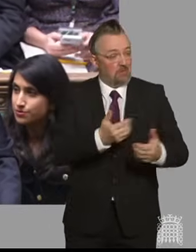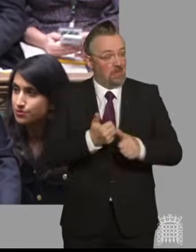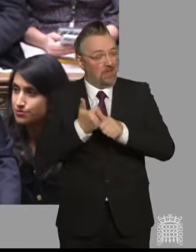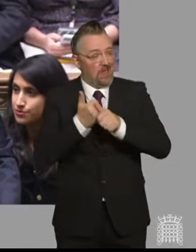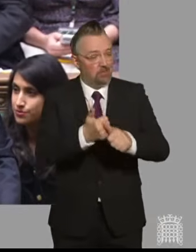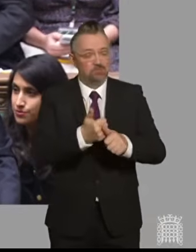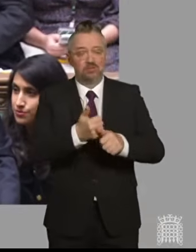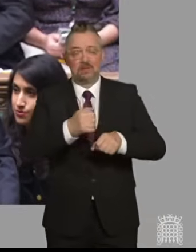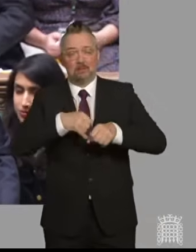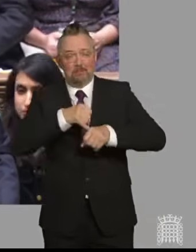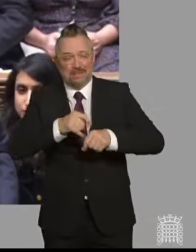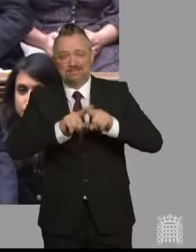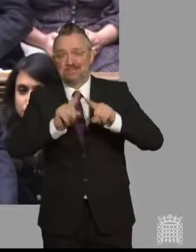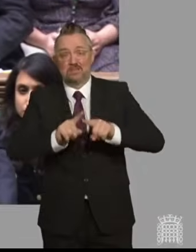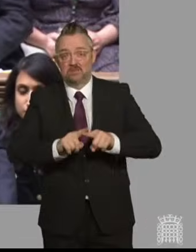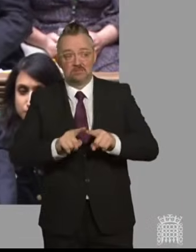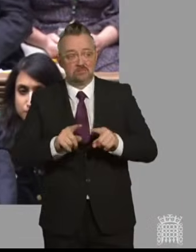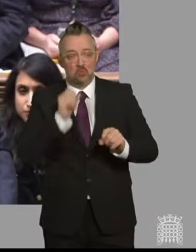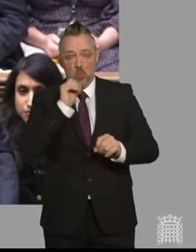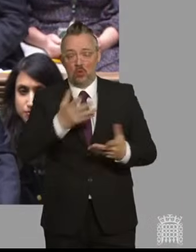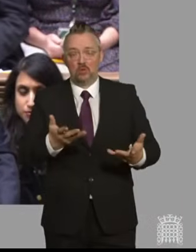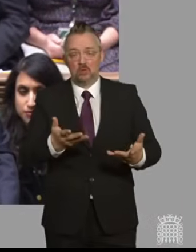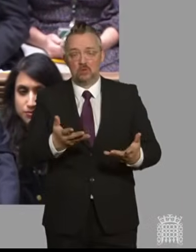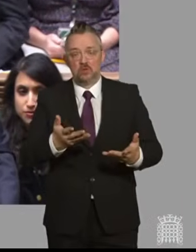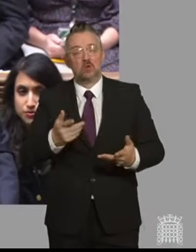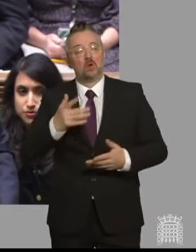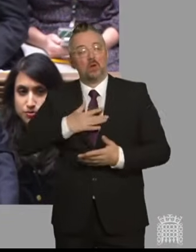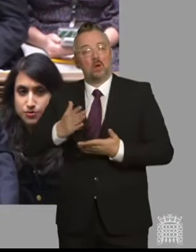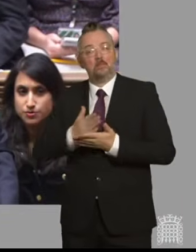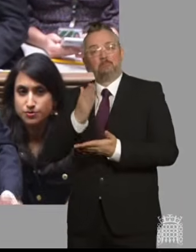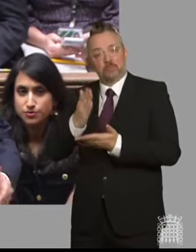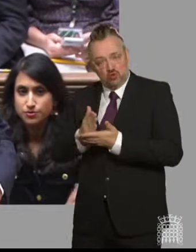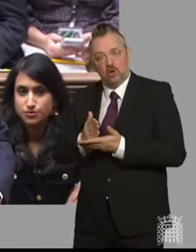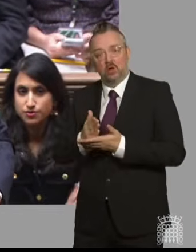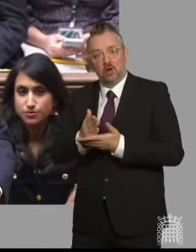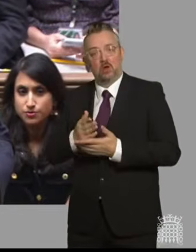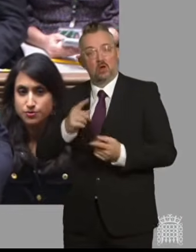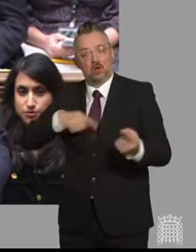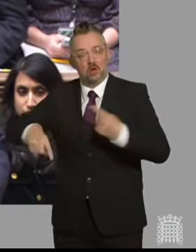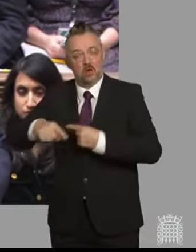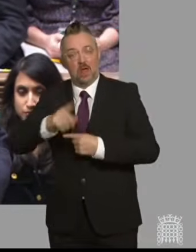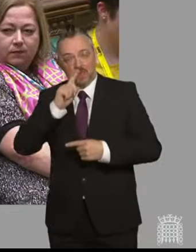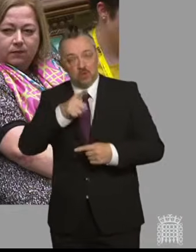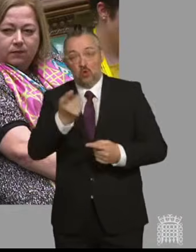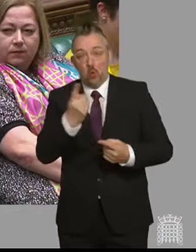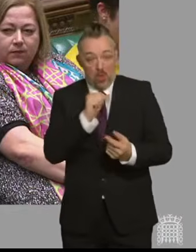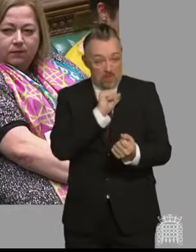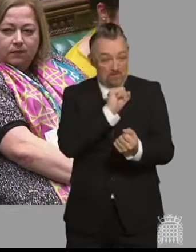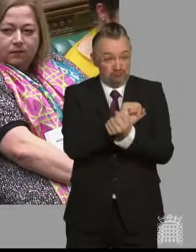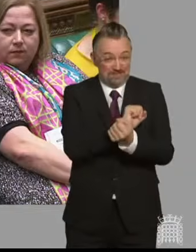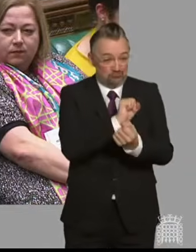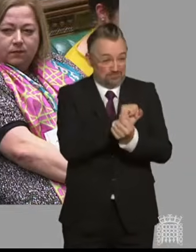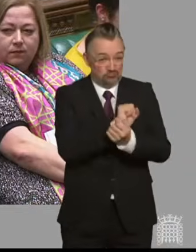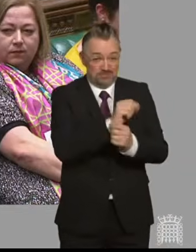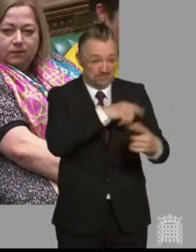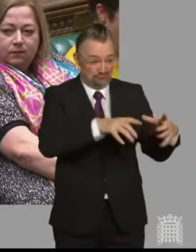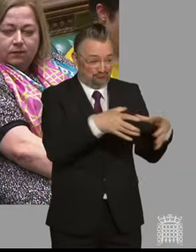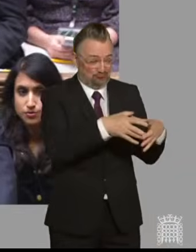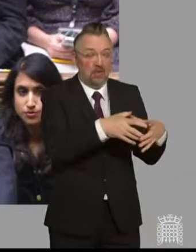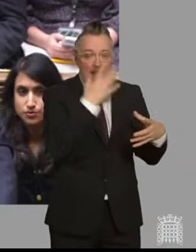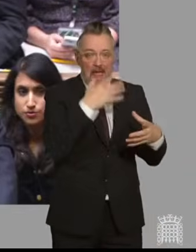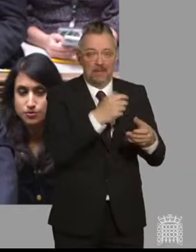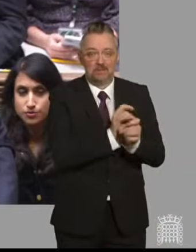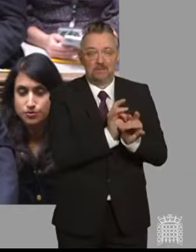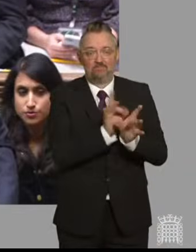to make sure that we can safely remove hostages, including British hostages. That has been our consistent position. We have been calling for an